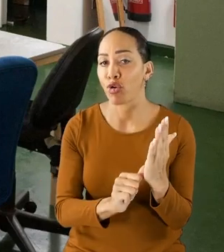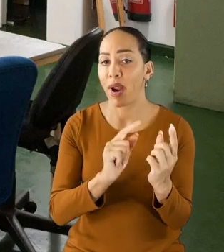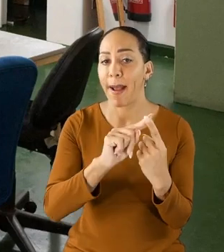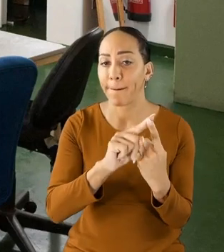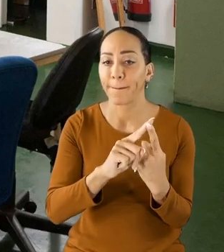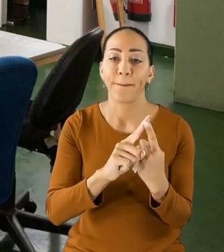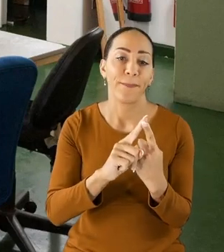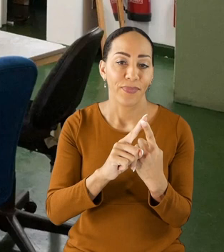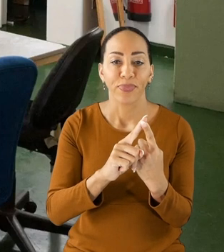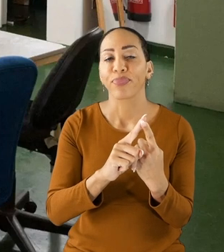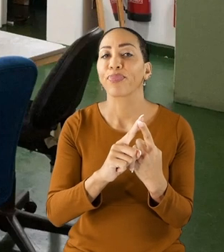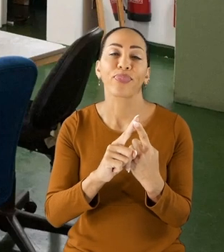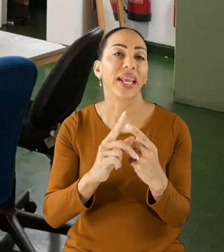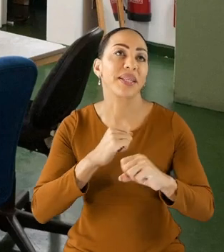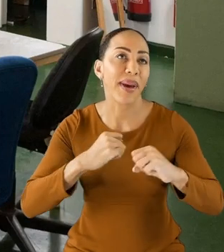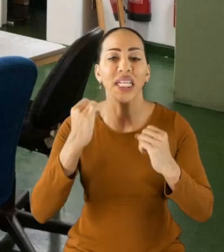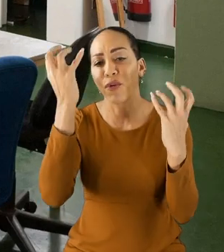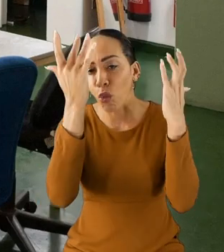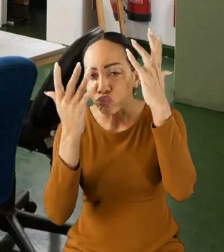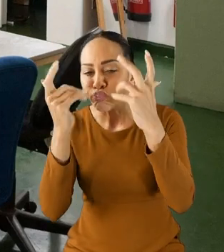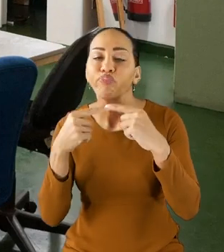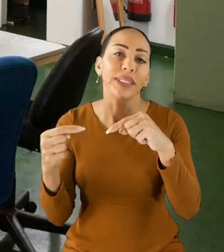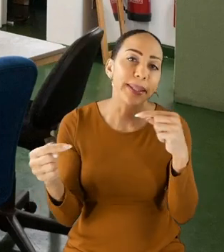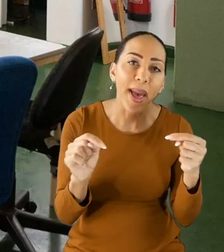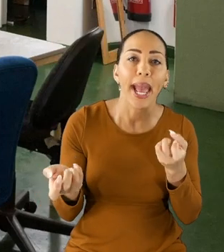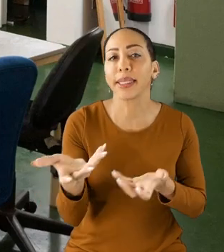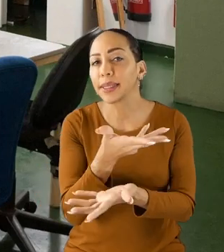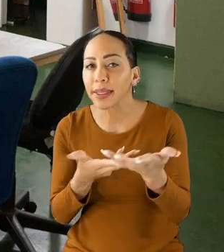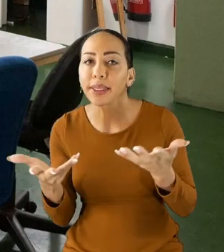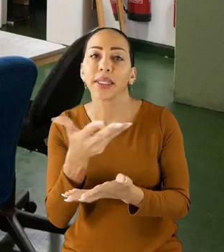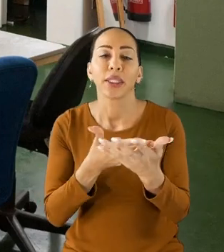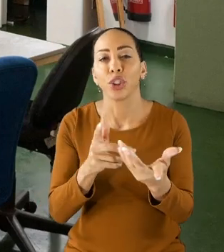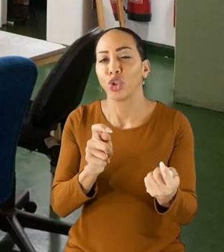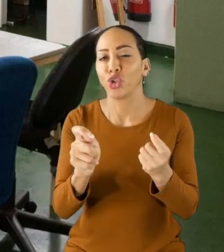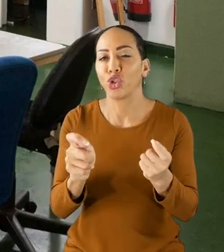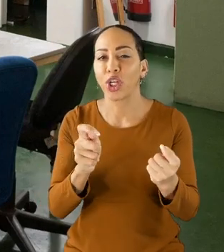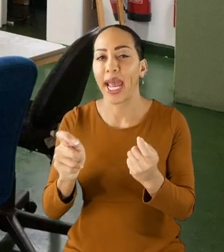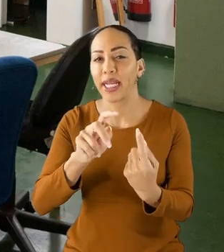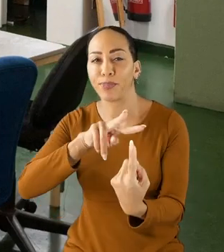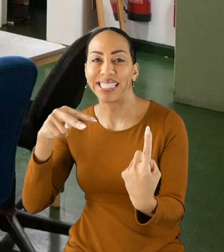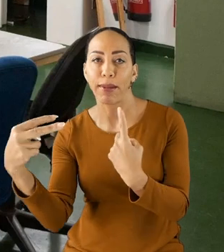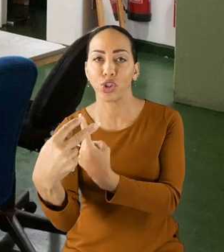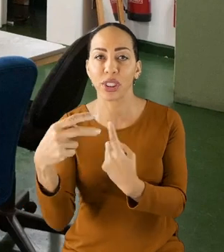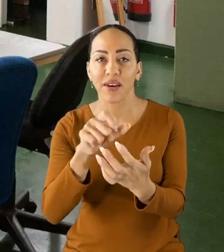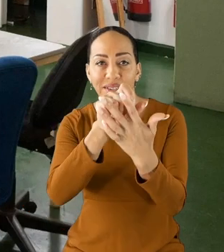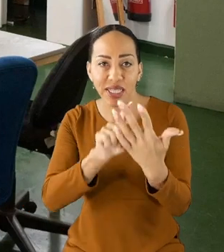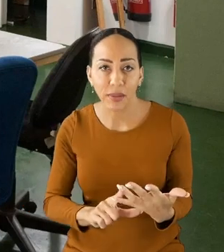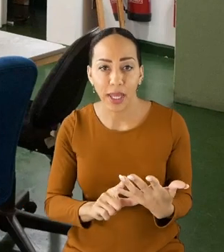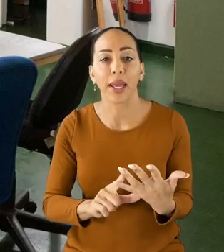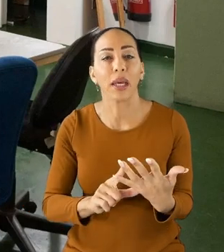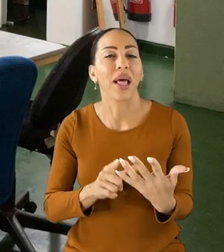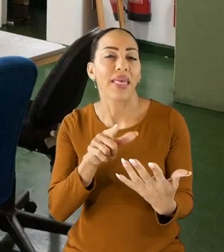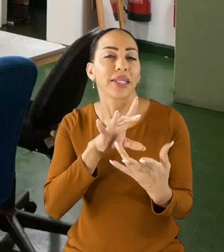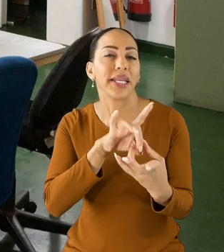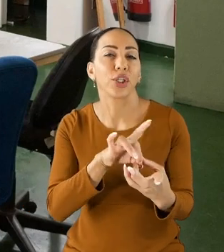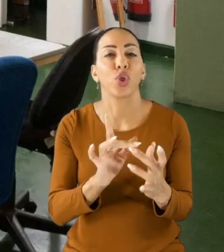programme. So that includes that space for critique and to debate that sort of shifts perceptions around disability. So we